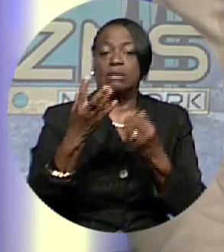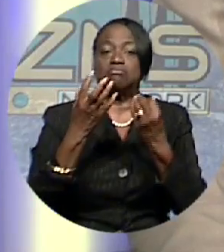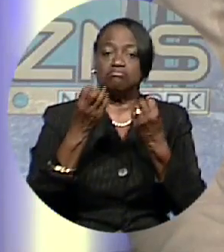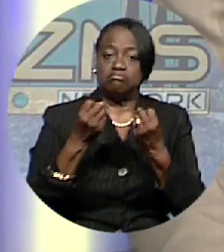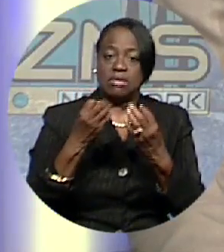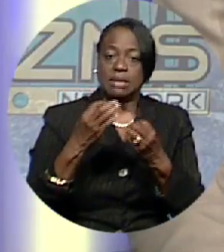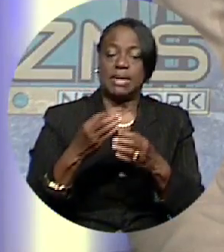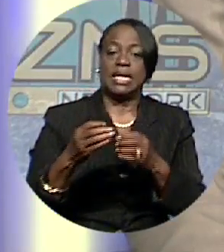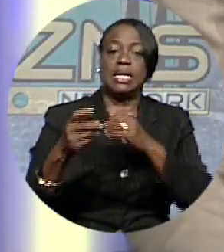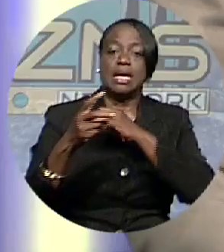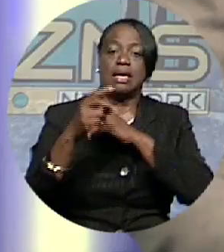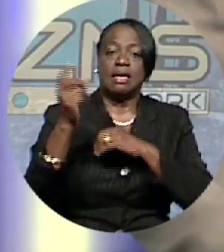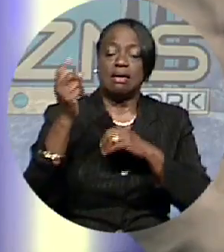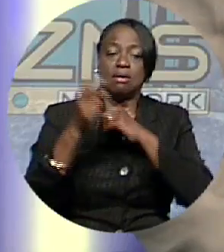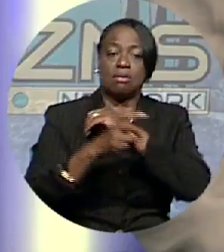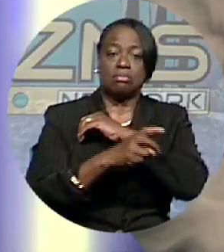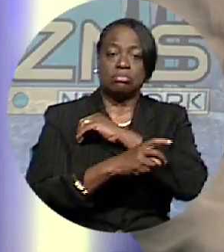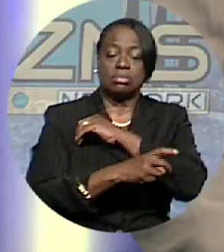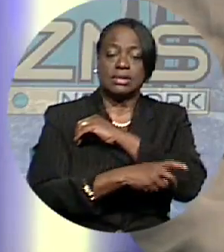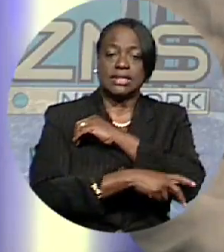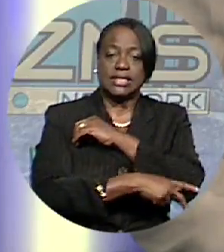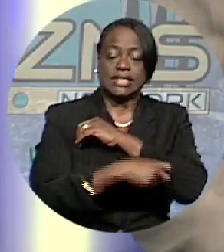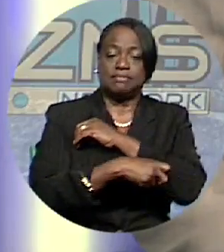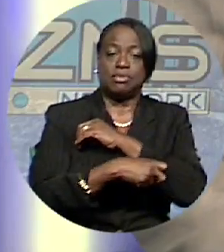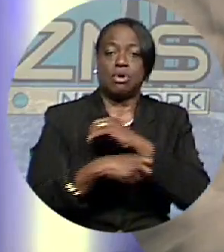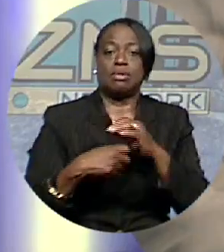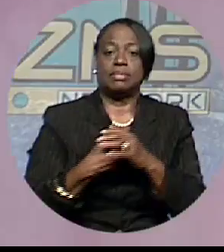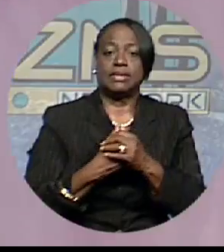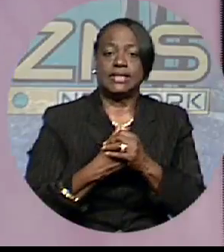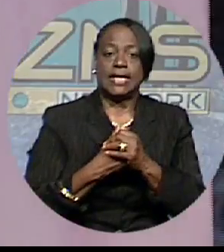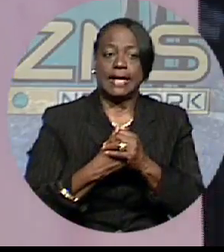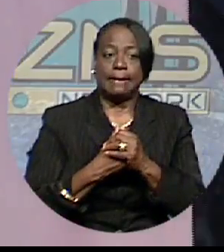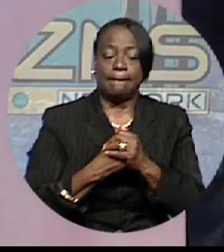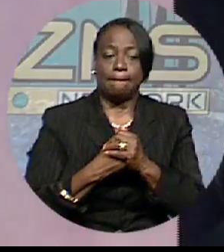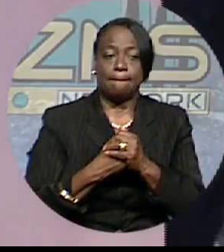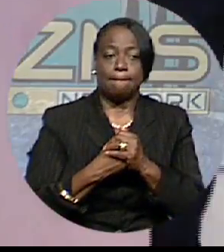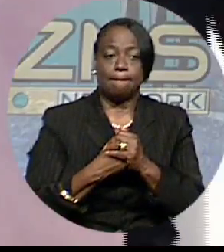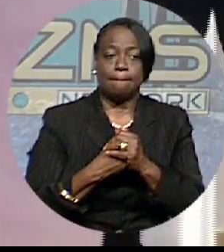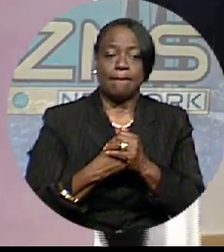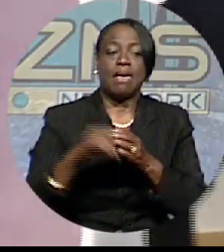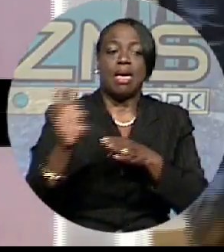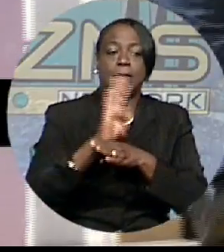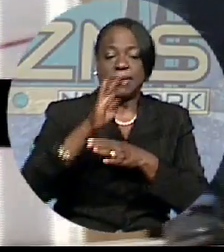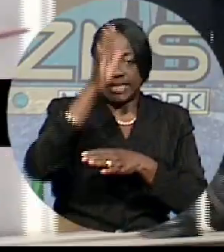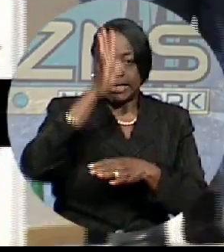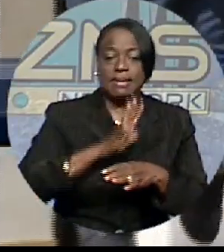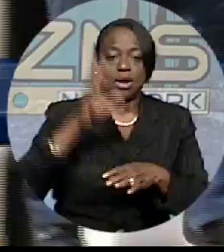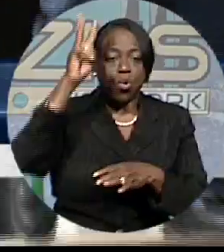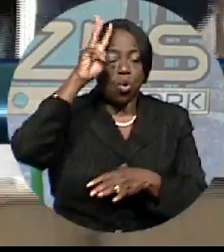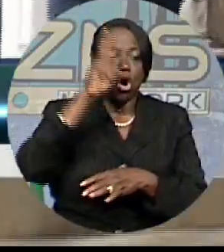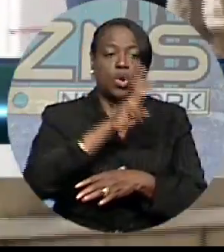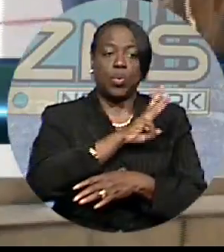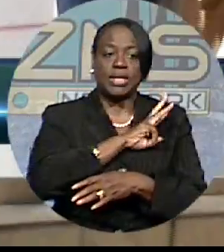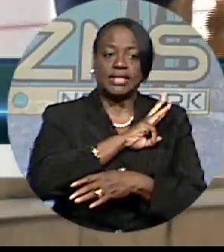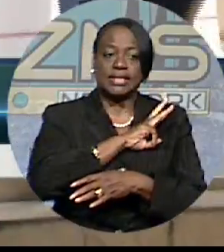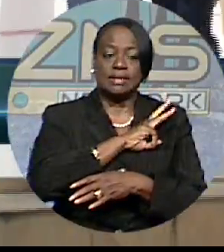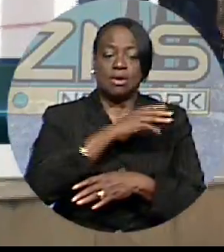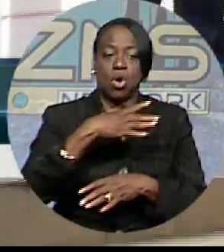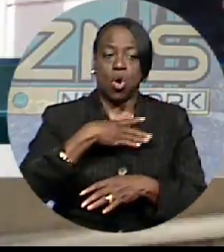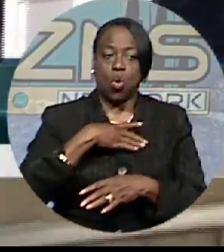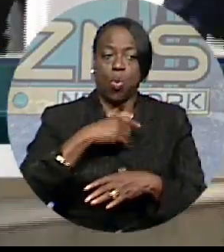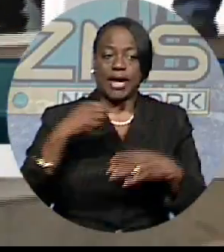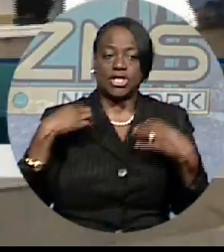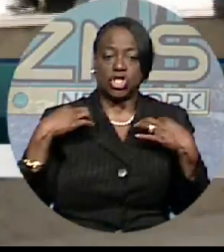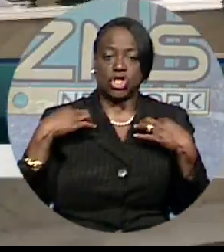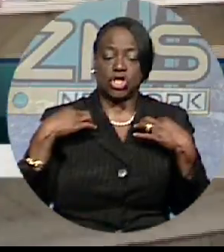was in court as the accused was called on to answer to those charges. Businessman Warren Wilson in the white shirt, blue